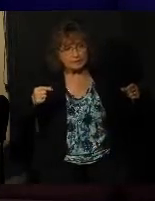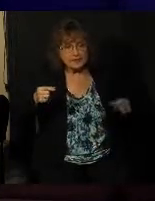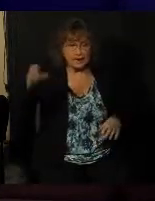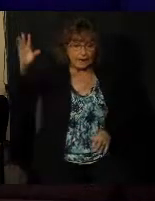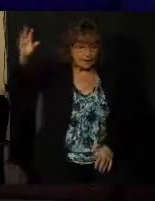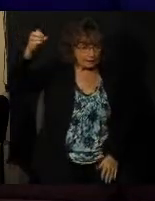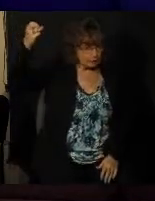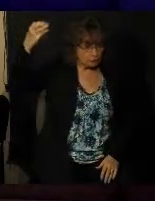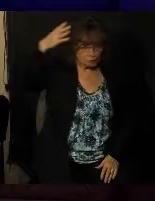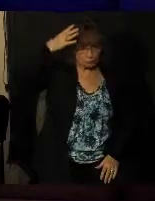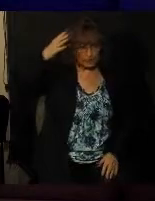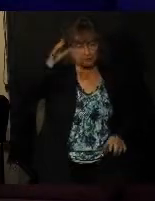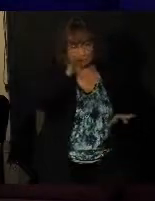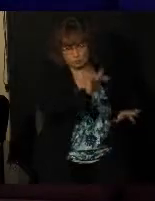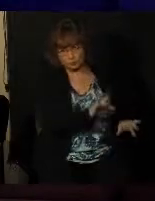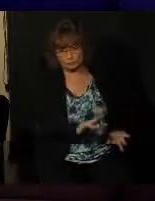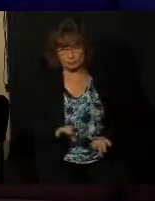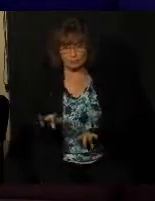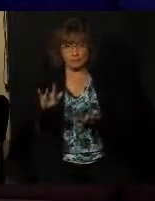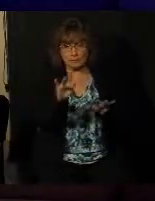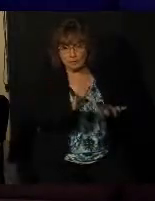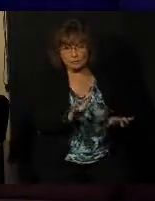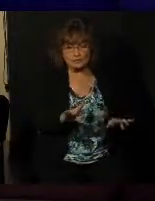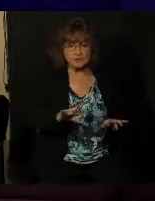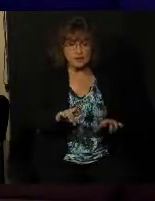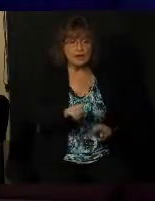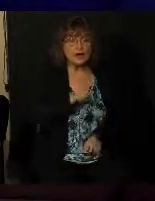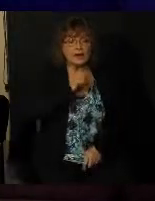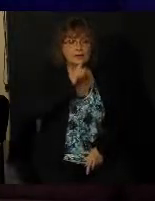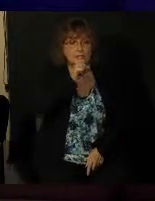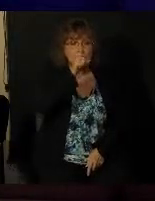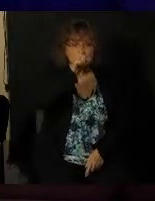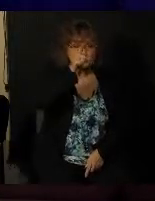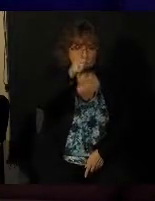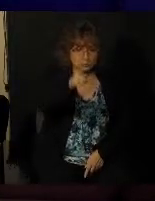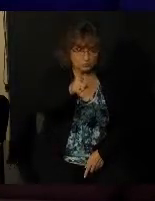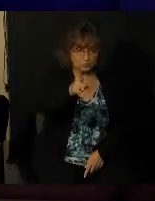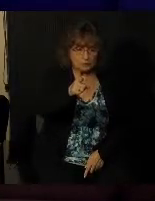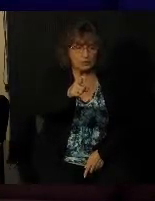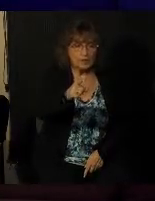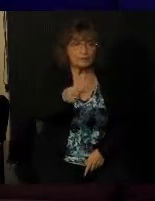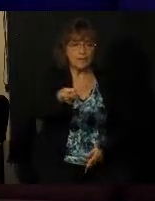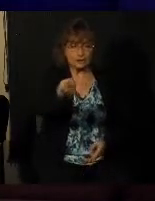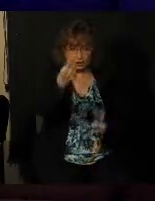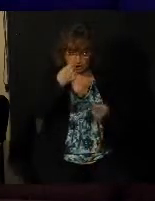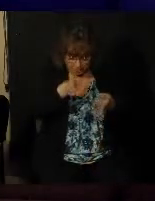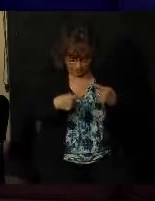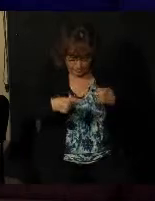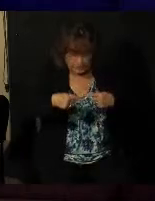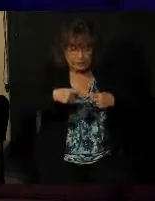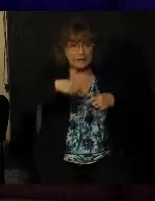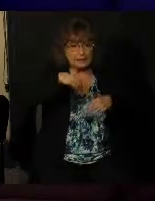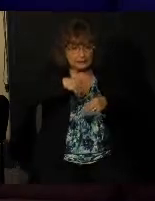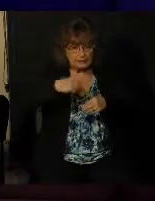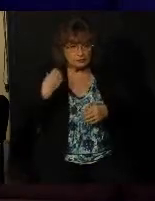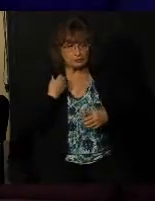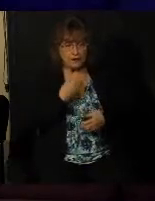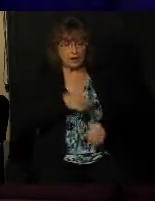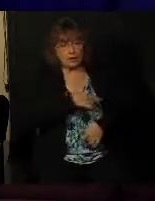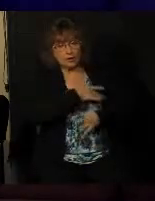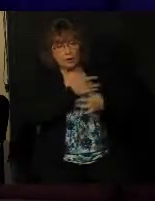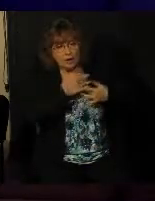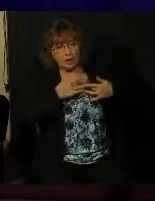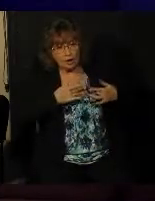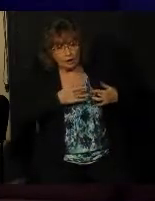thy mercy and thy truth, thy being and men's hearts. Through it thou hast magnified thy name and